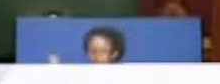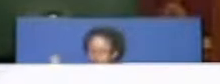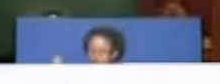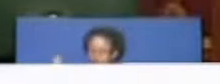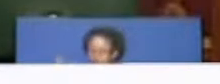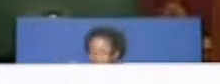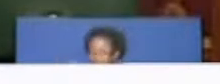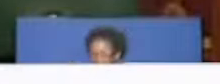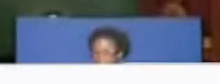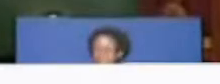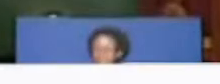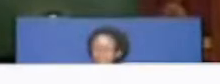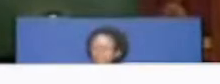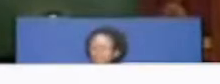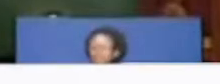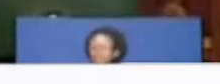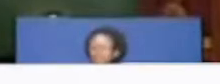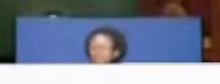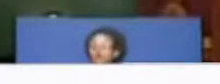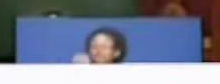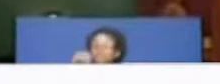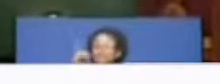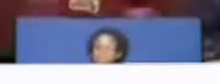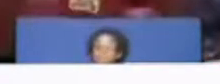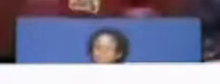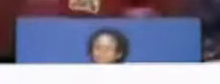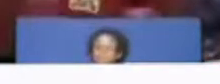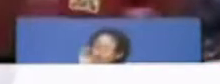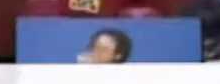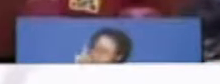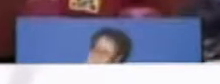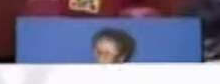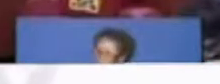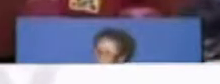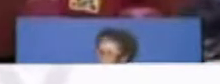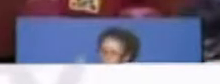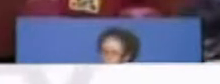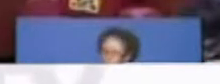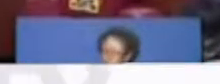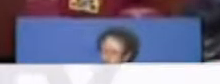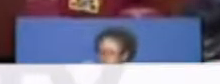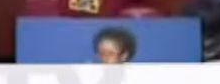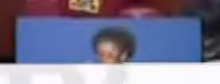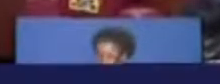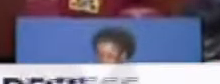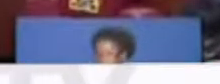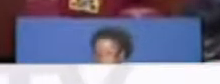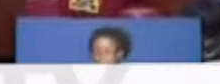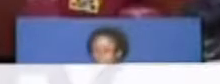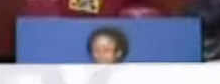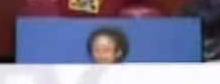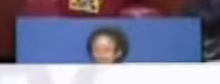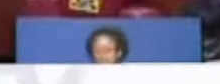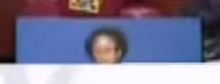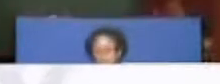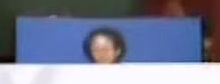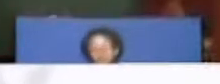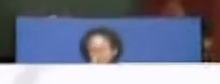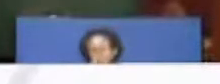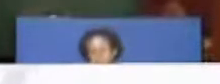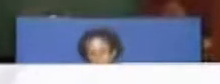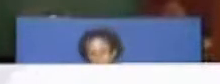excess of their projected intention. But on this note, I must report on the sterling performance of